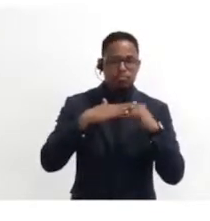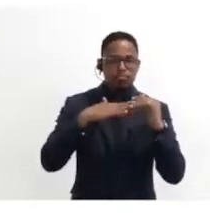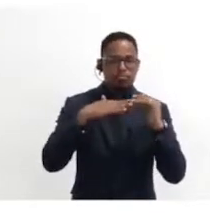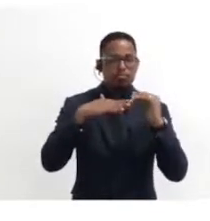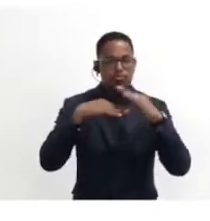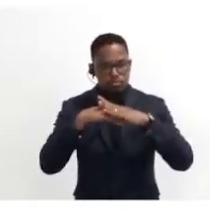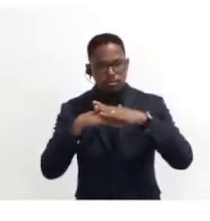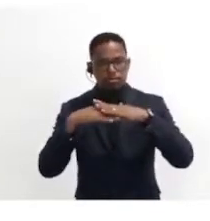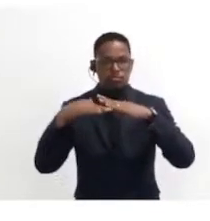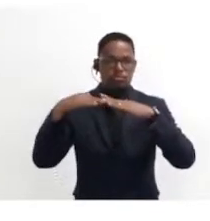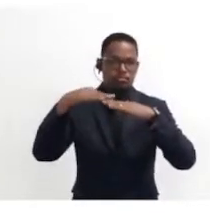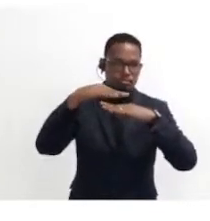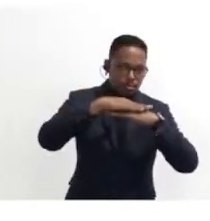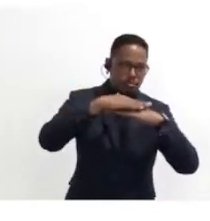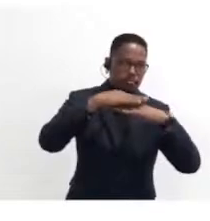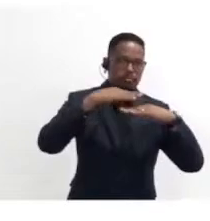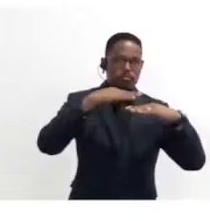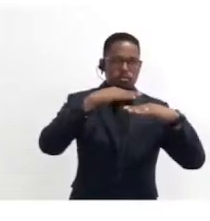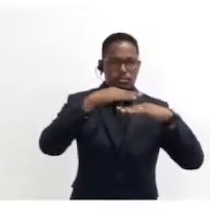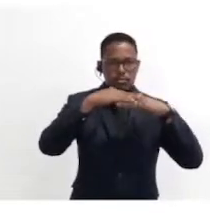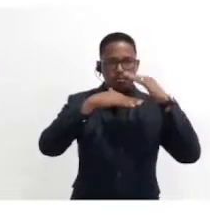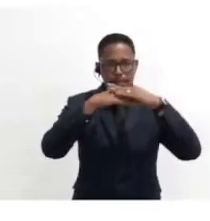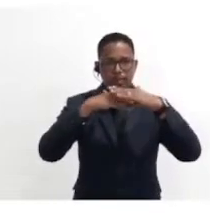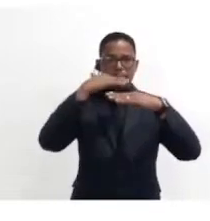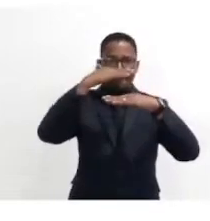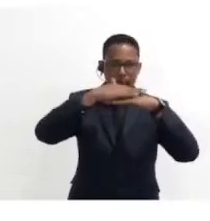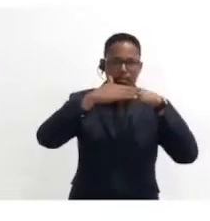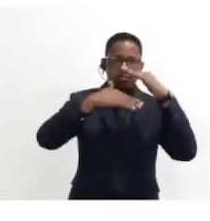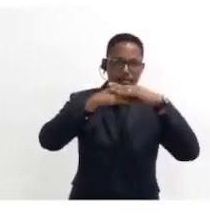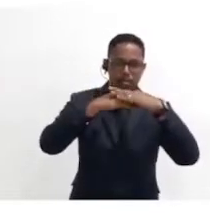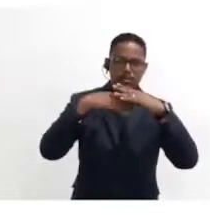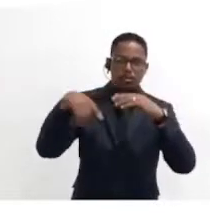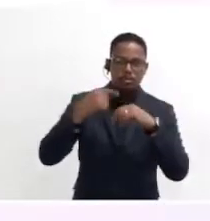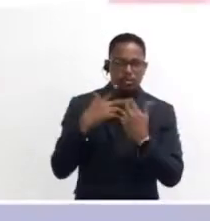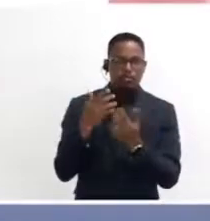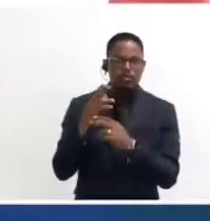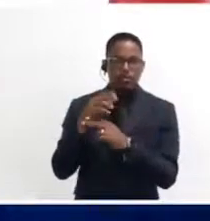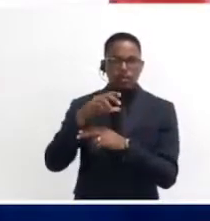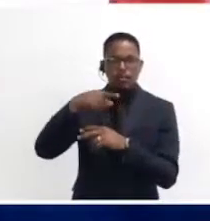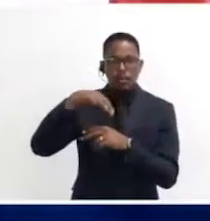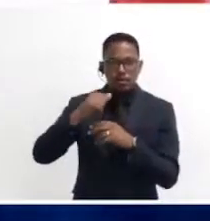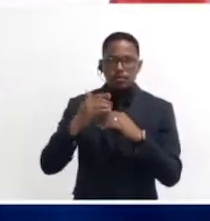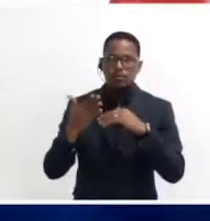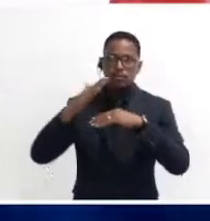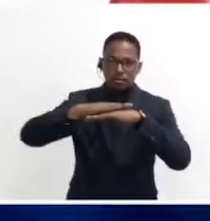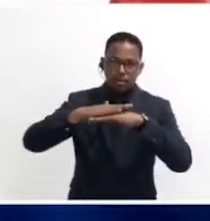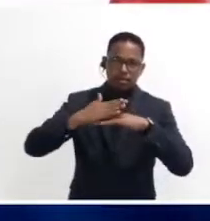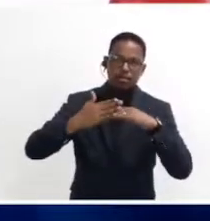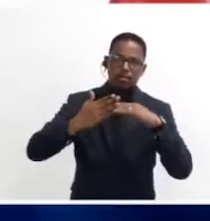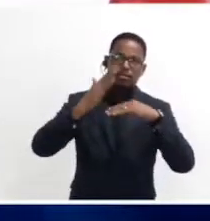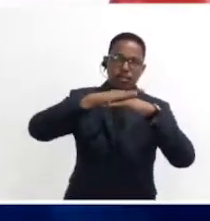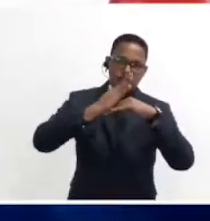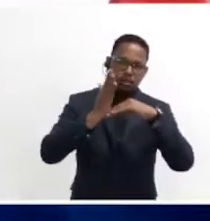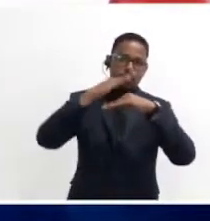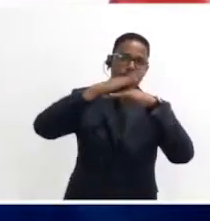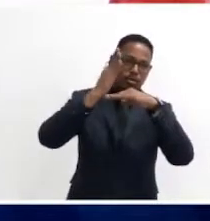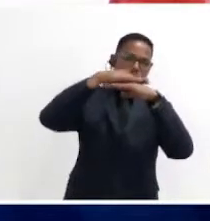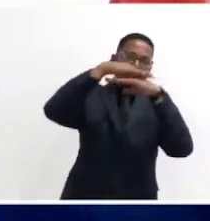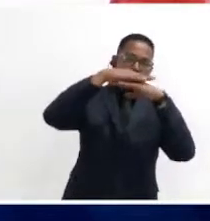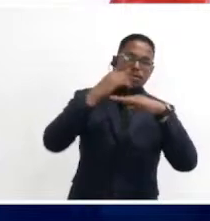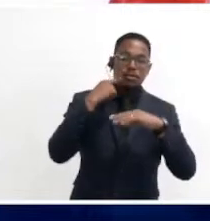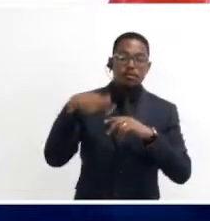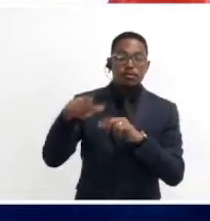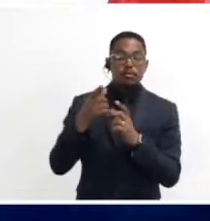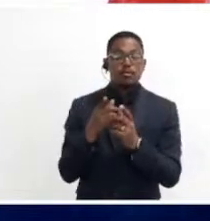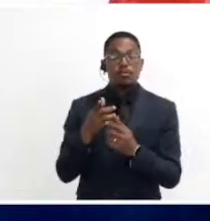then you're patterning it. You use the seed layer to plate up the bump through a photoresist mask. You remove that